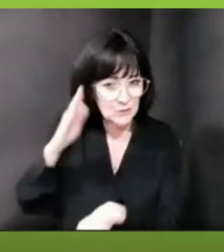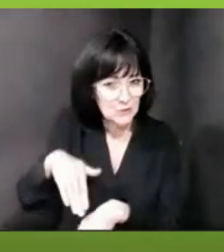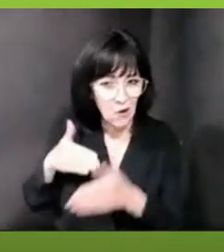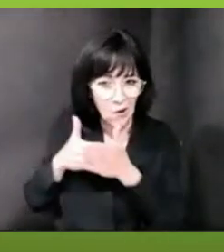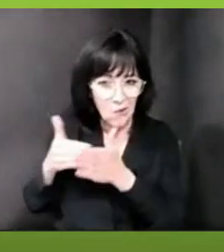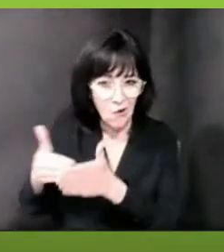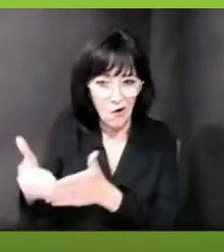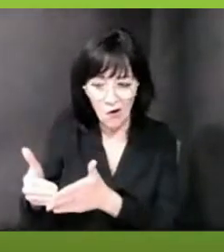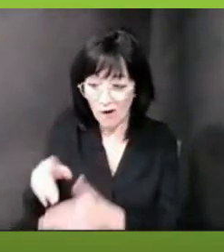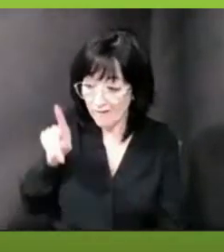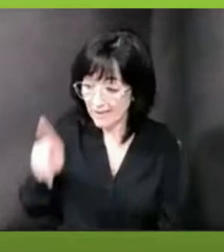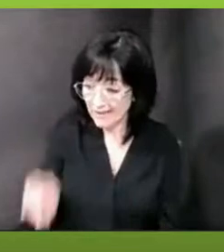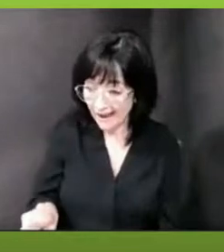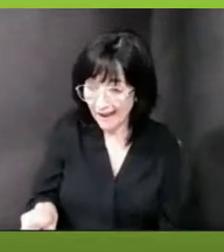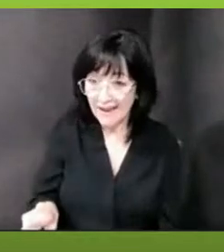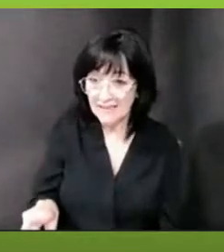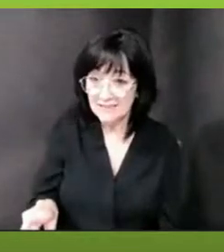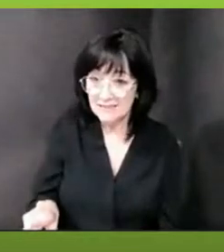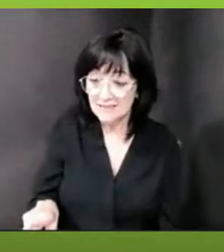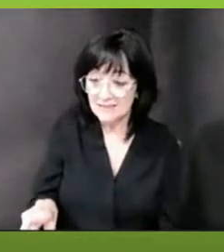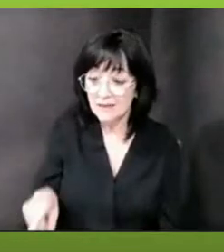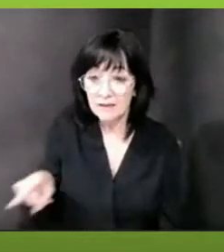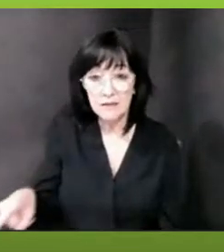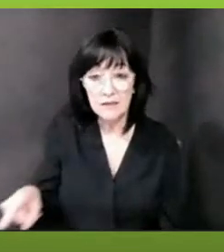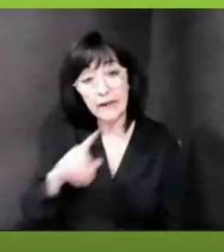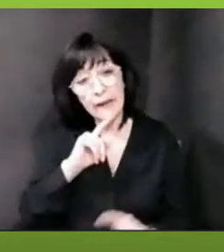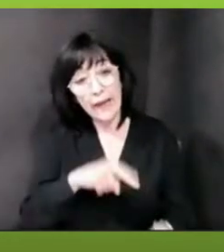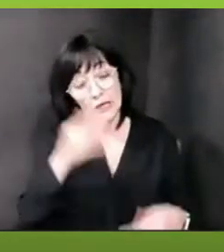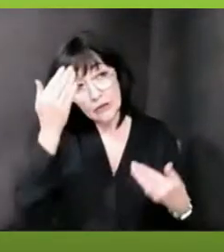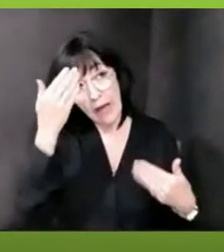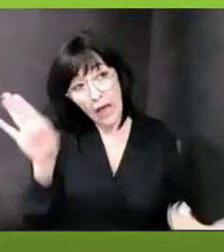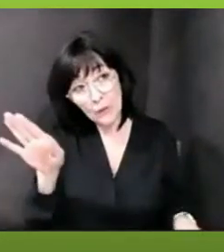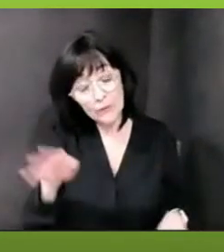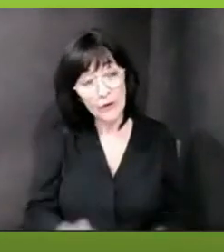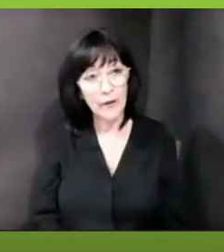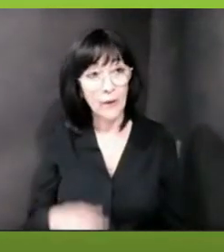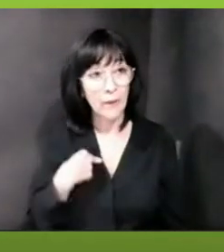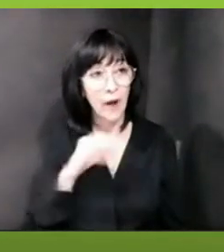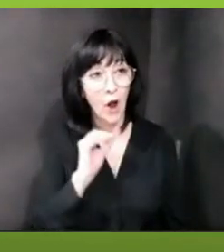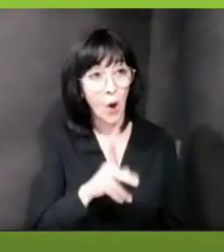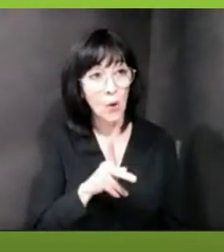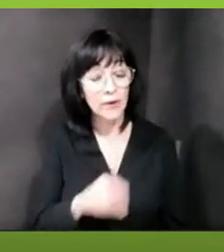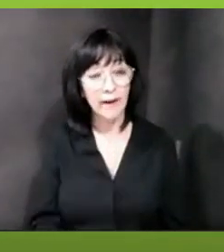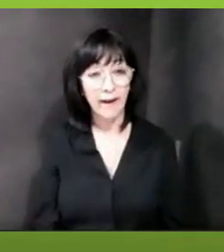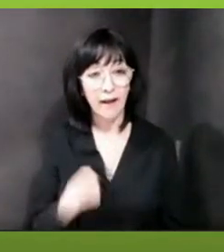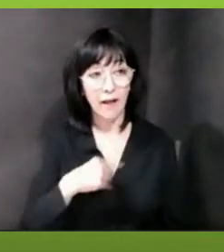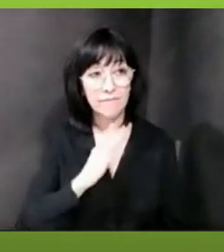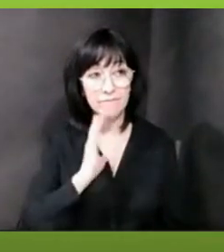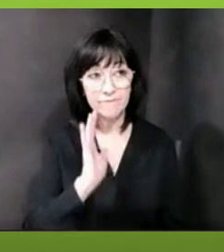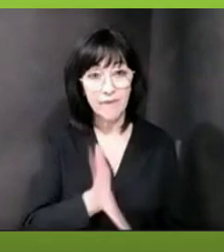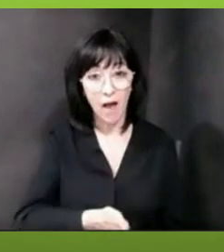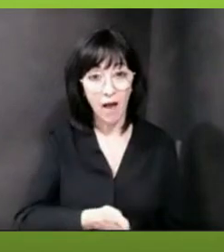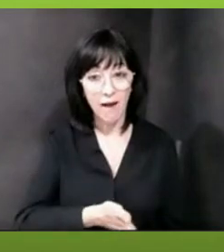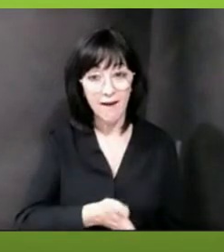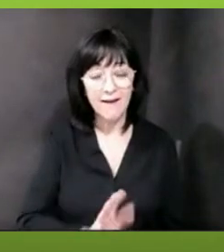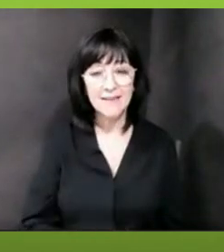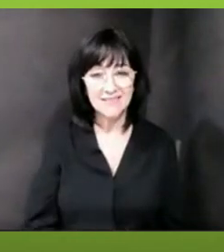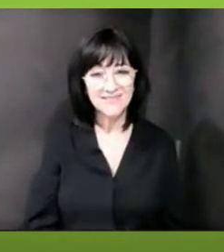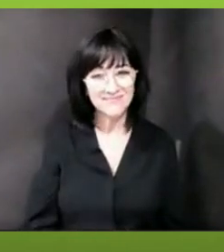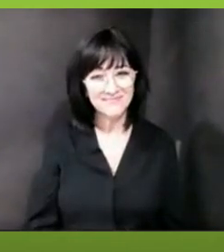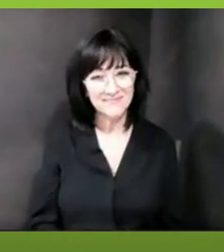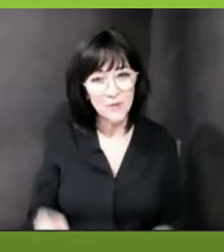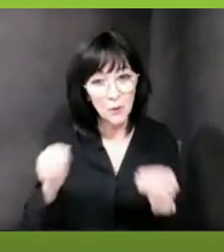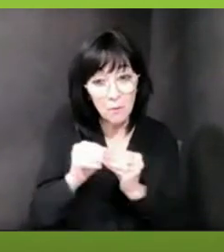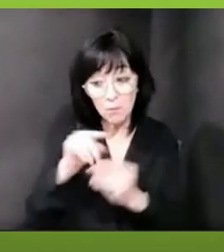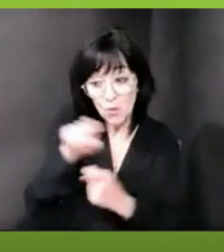with the answer of, I don't know, okay, fine, right? So the more specific the